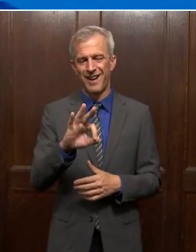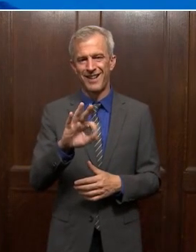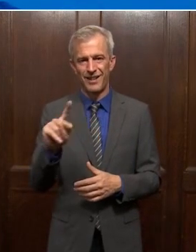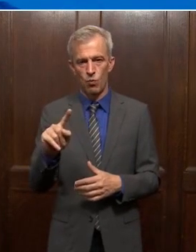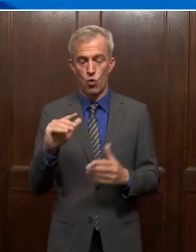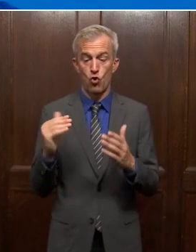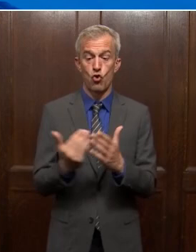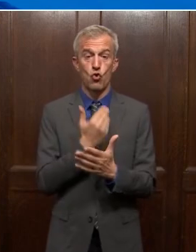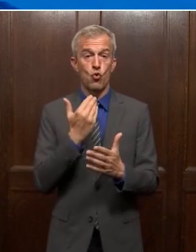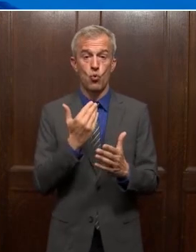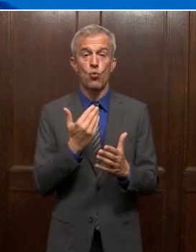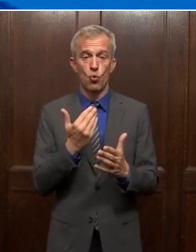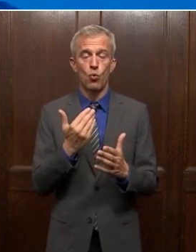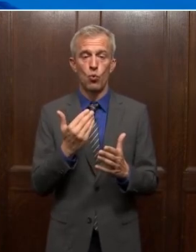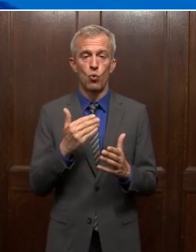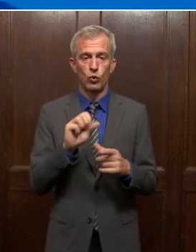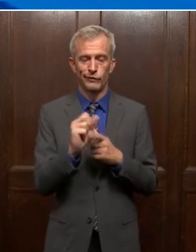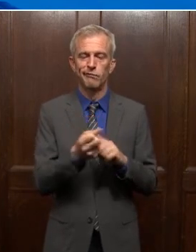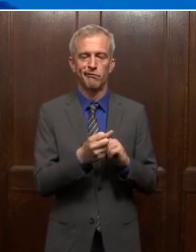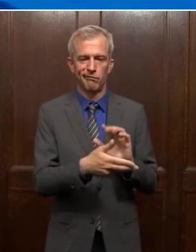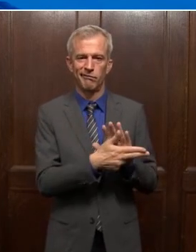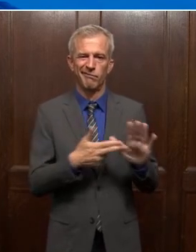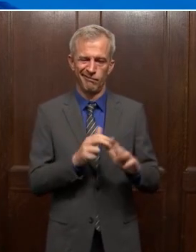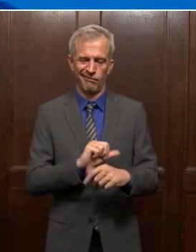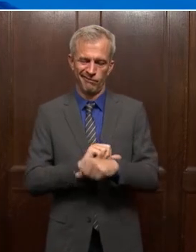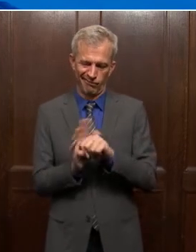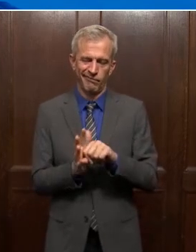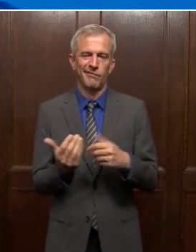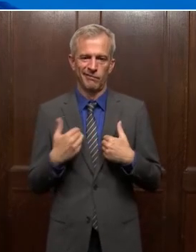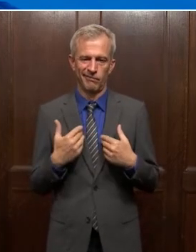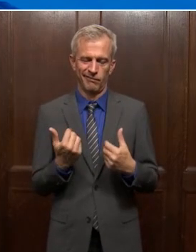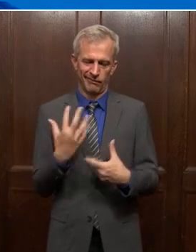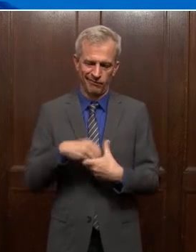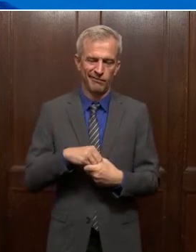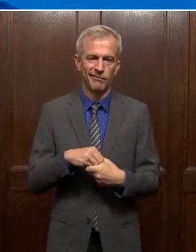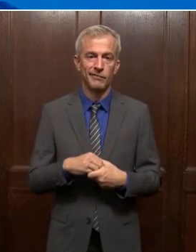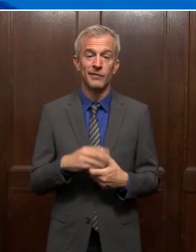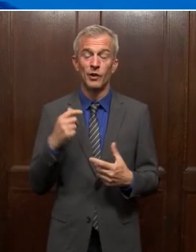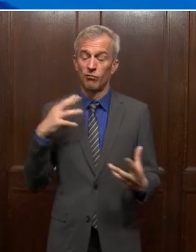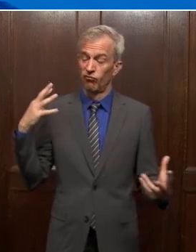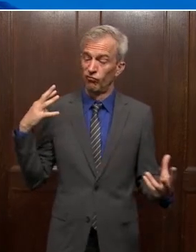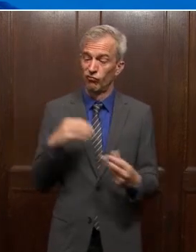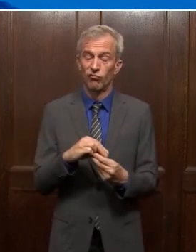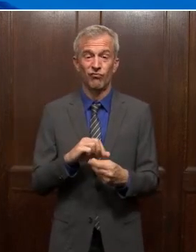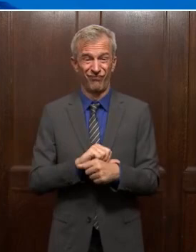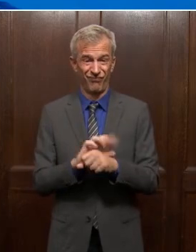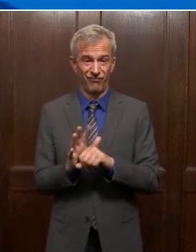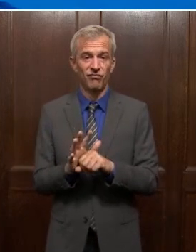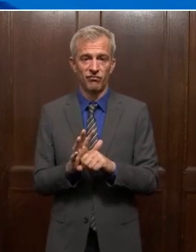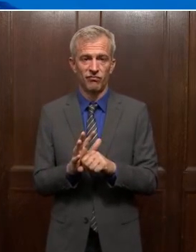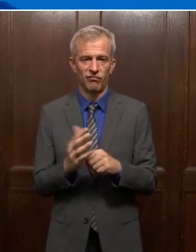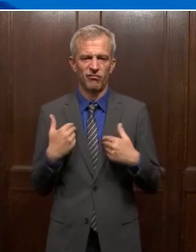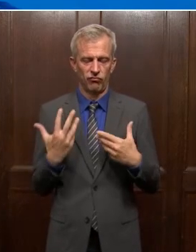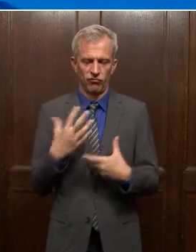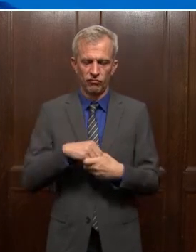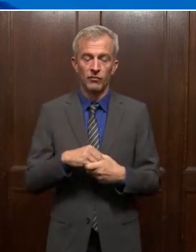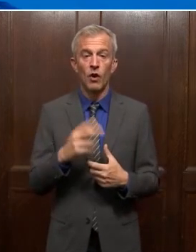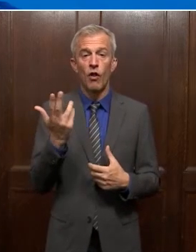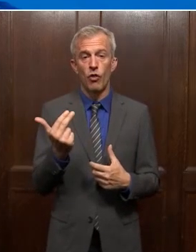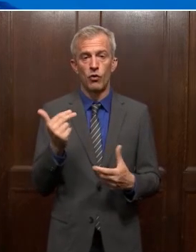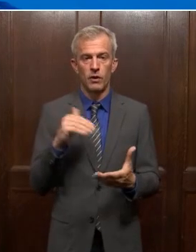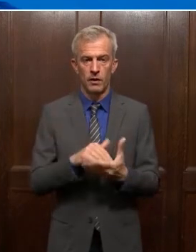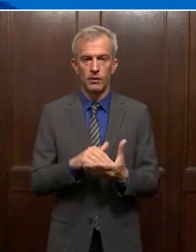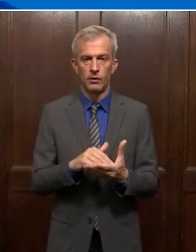1,491 new cases in Los Angeles County. That brings the total confirmed COVID-19 positive cases to